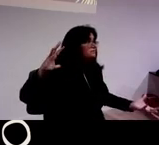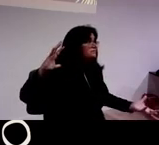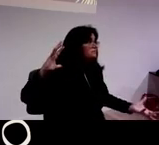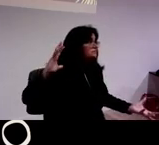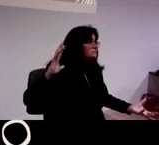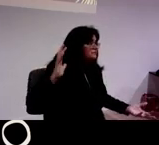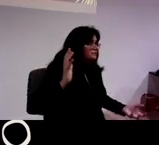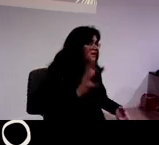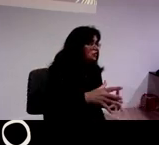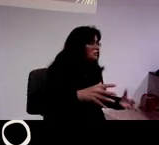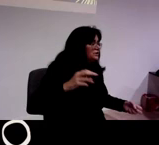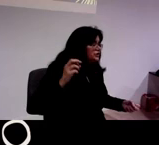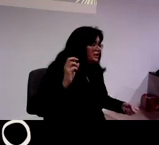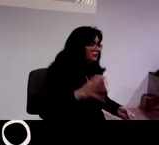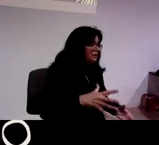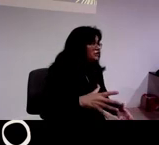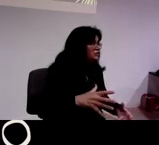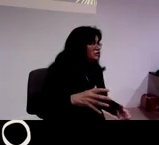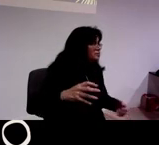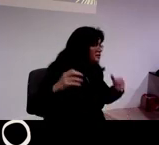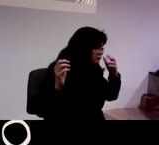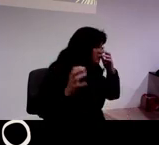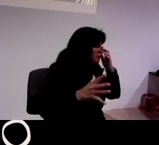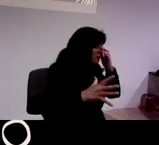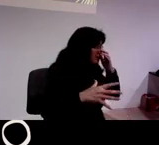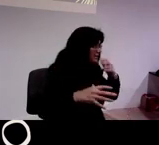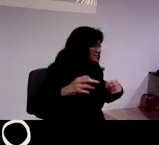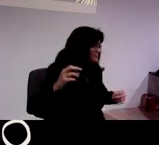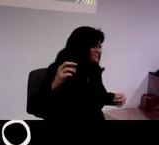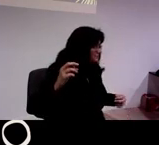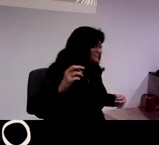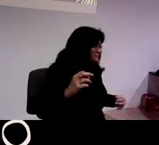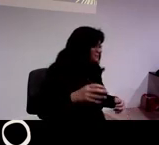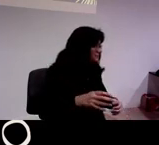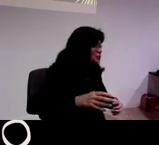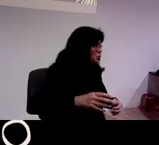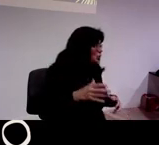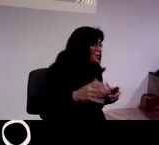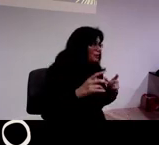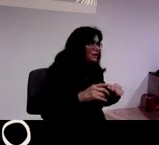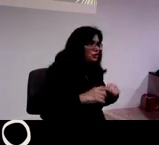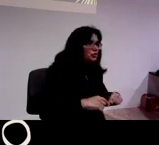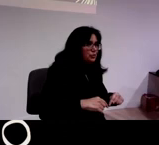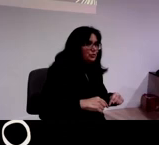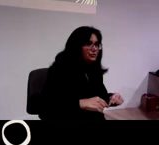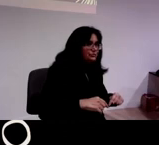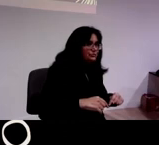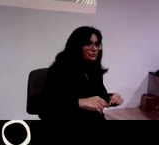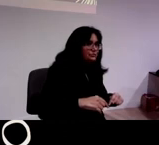about our knowledge and our relationships as a river flowing, where are